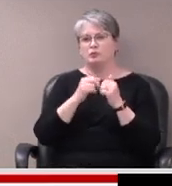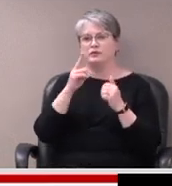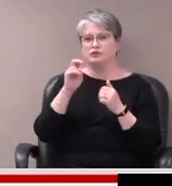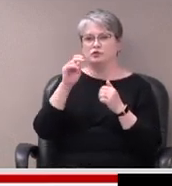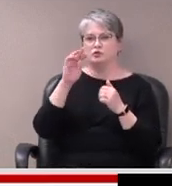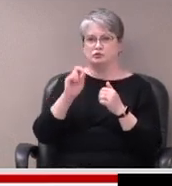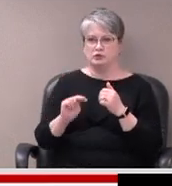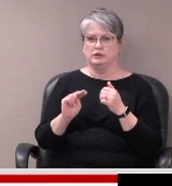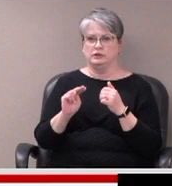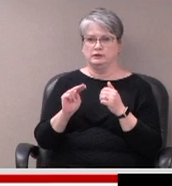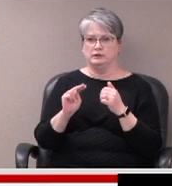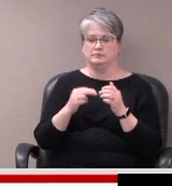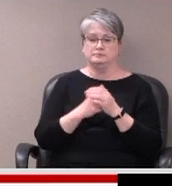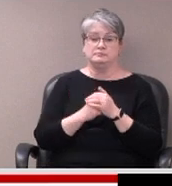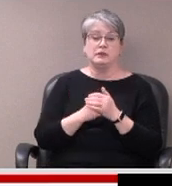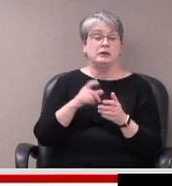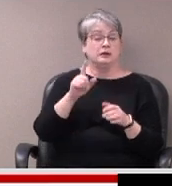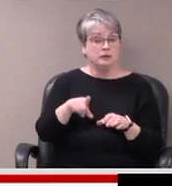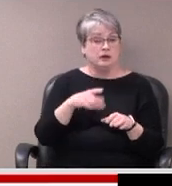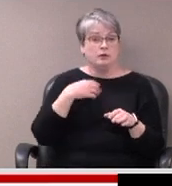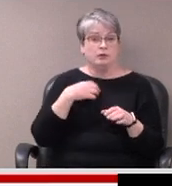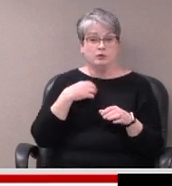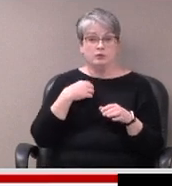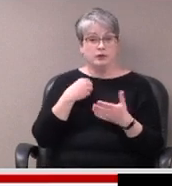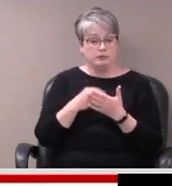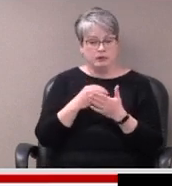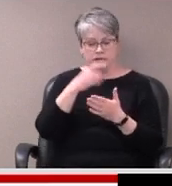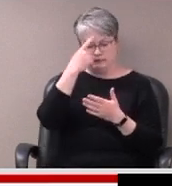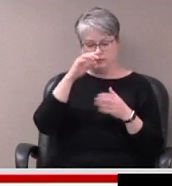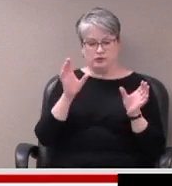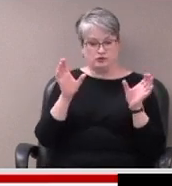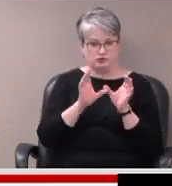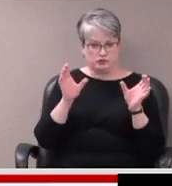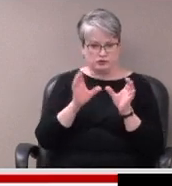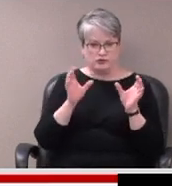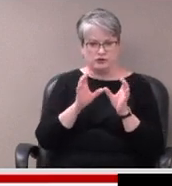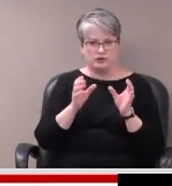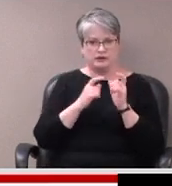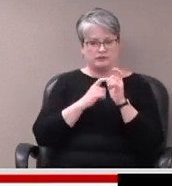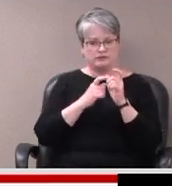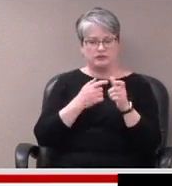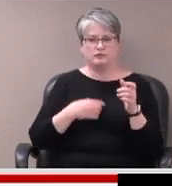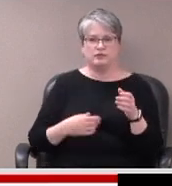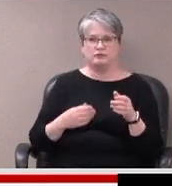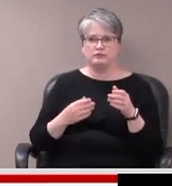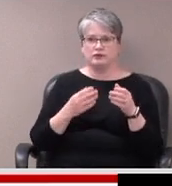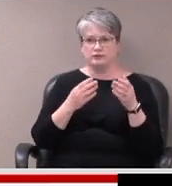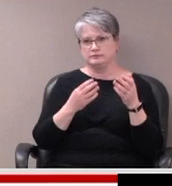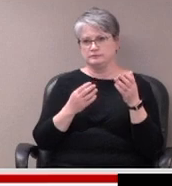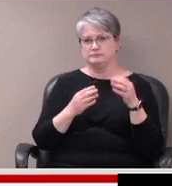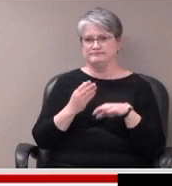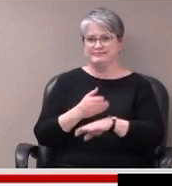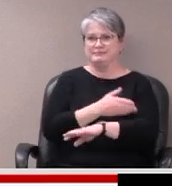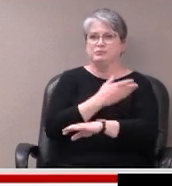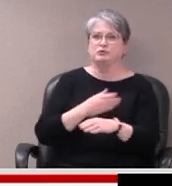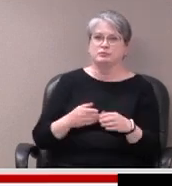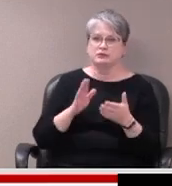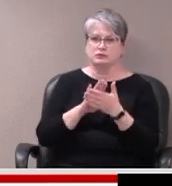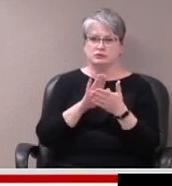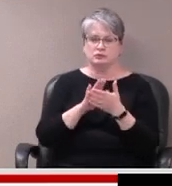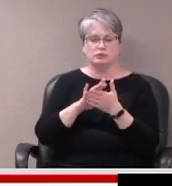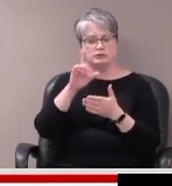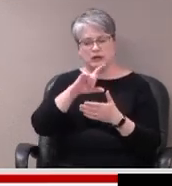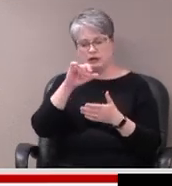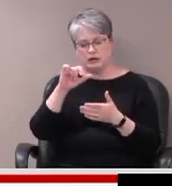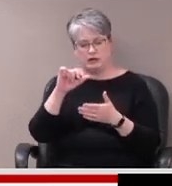Other than the stipend for certified staff at our accelerated improvement schools, other negotiated compensation is not embedded in